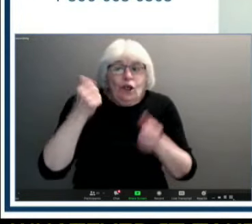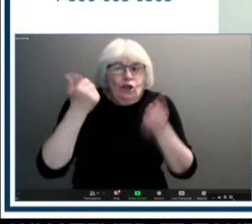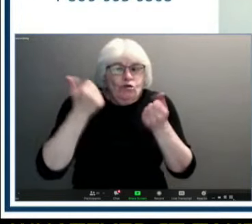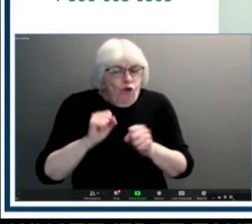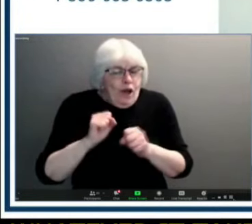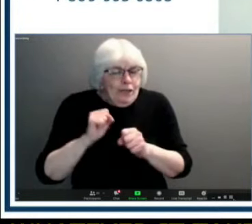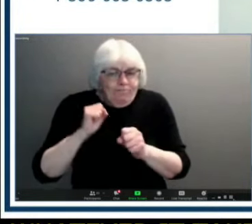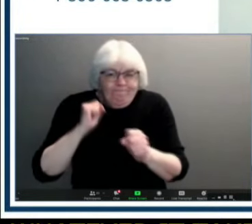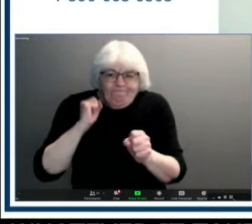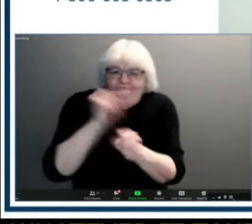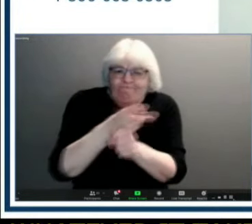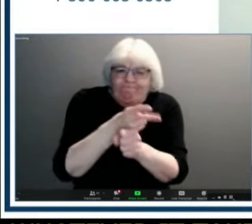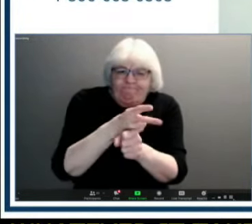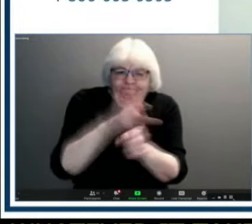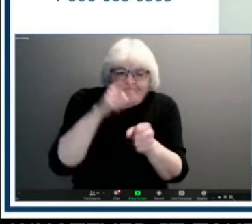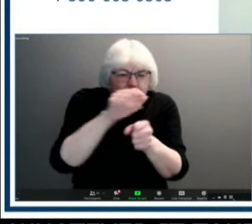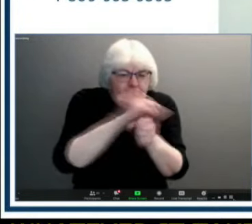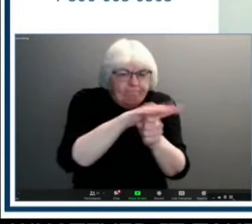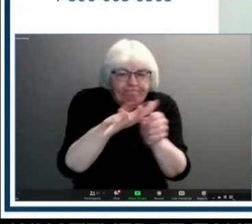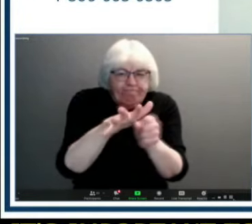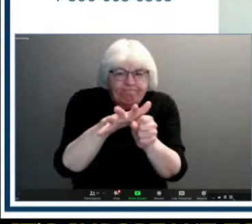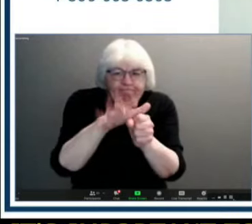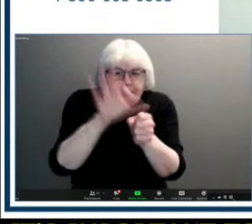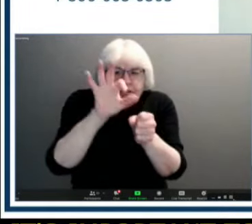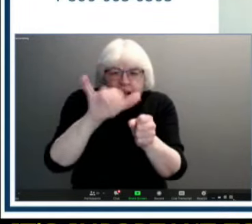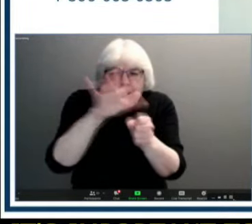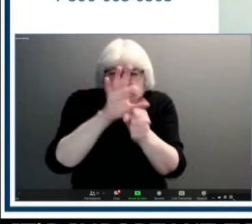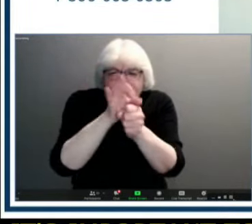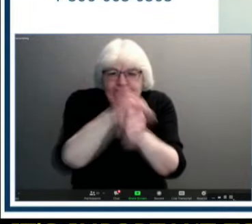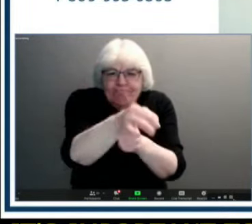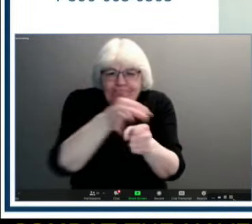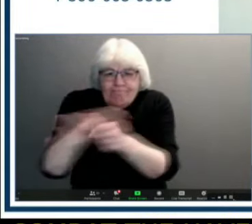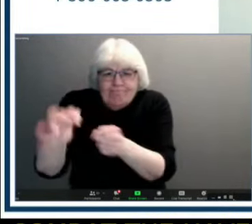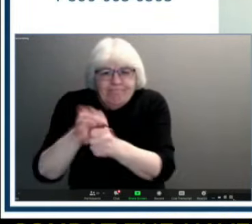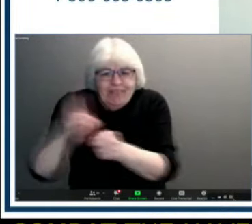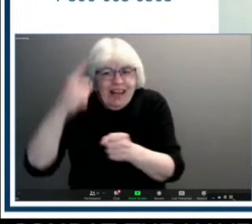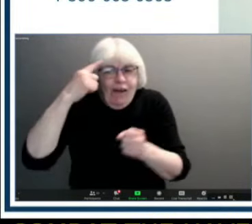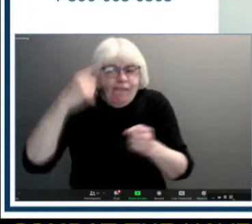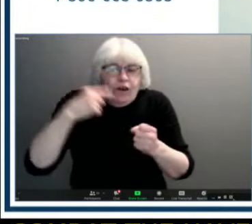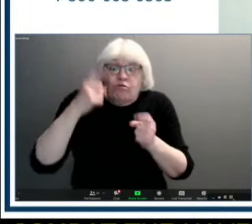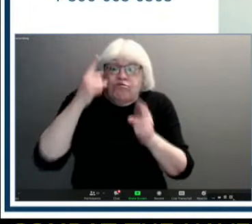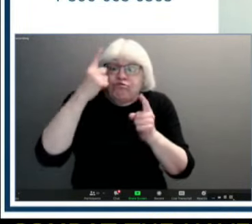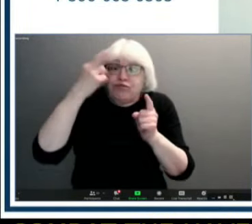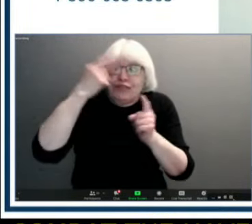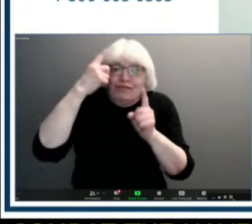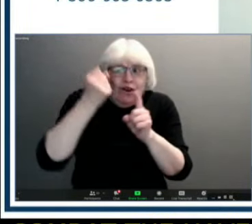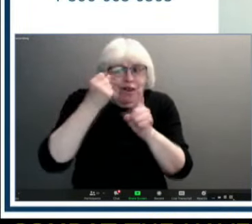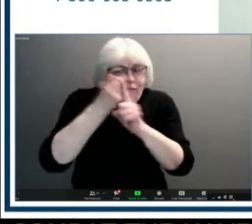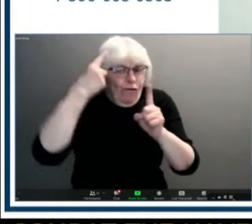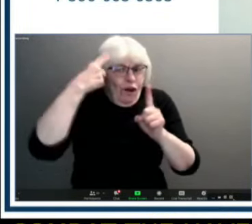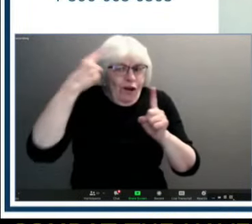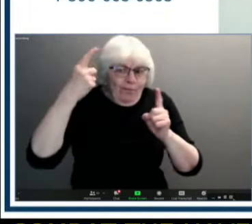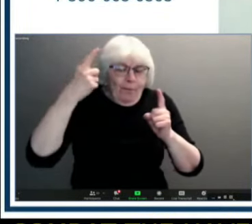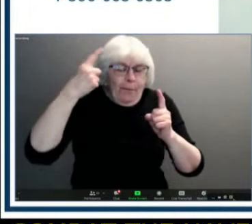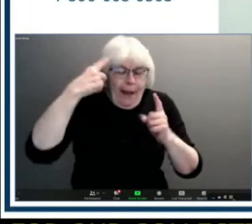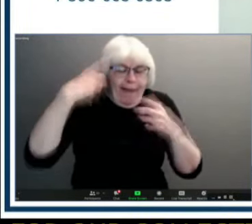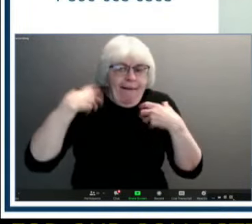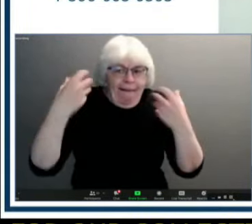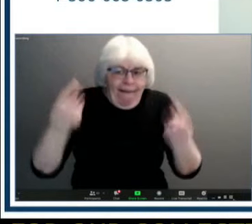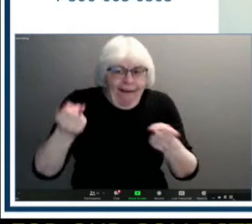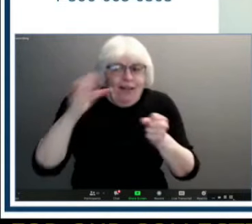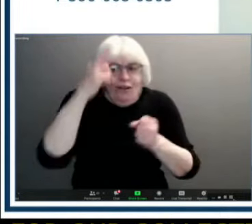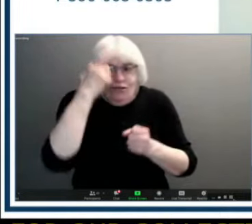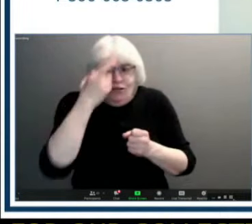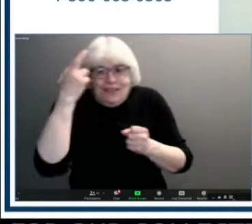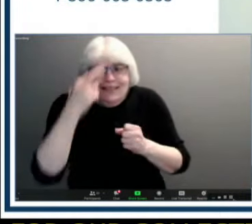mental health. The political decision, almost the easy thing, would be just to simply say, we'll get doses in everyone's